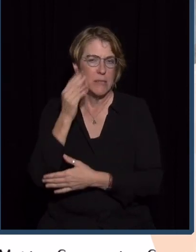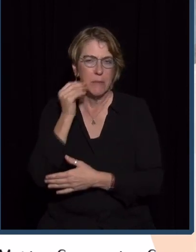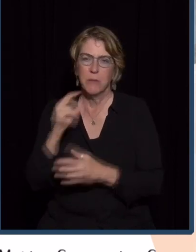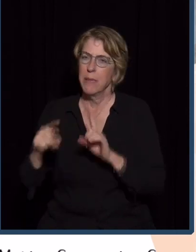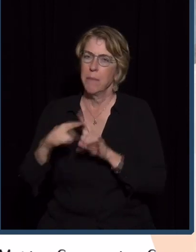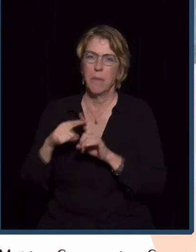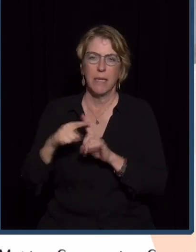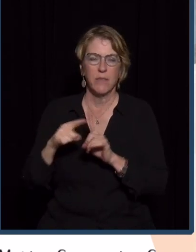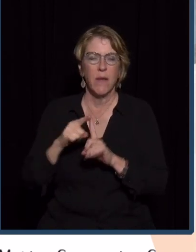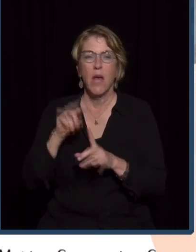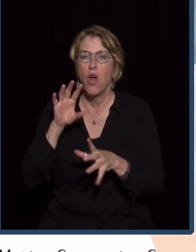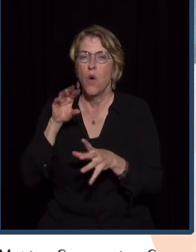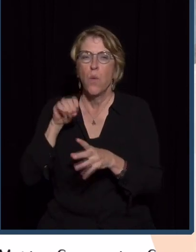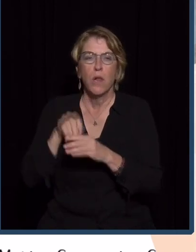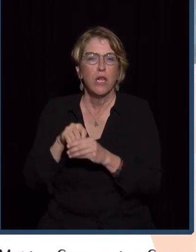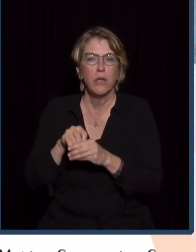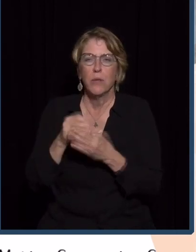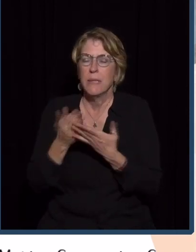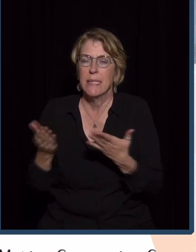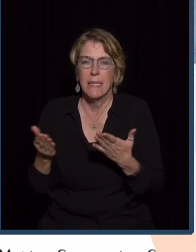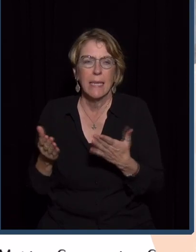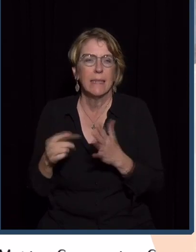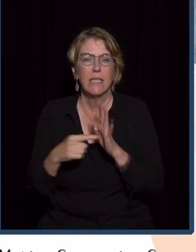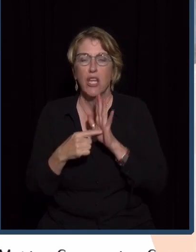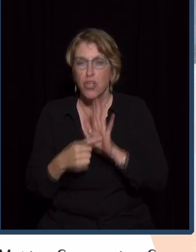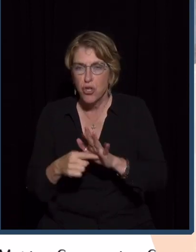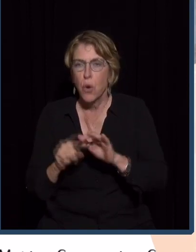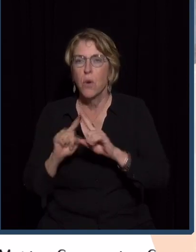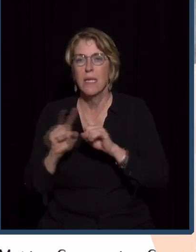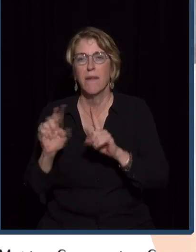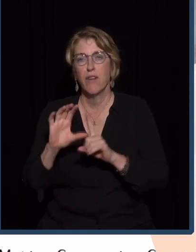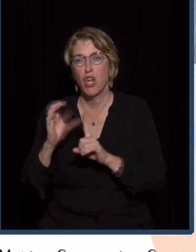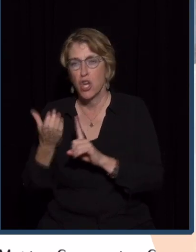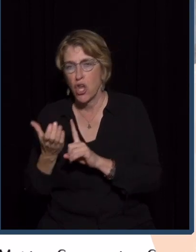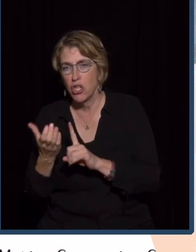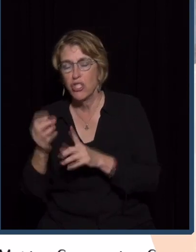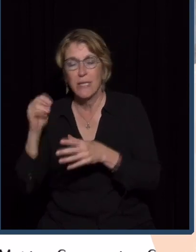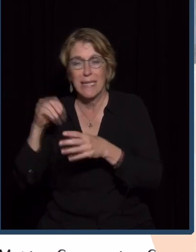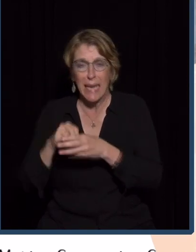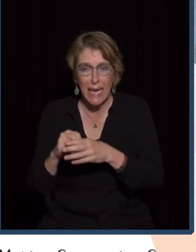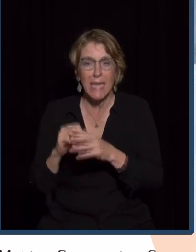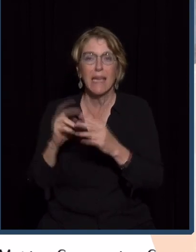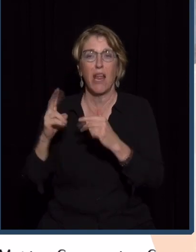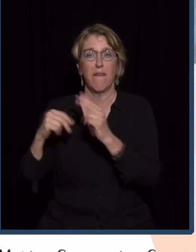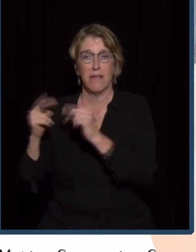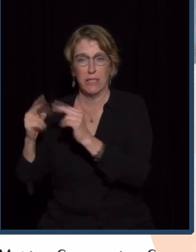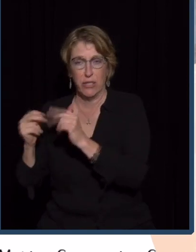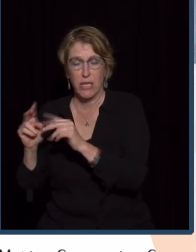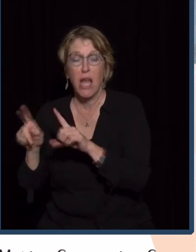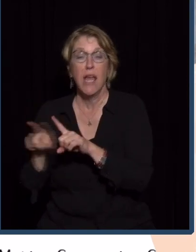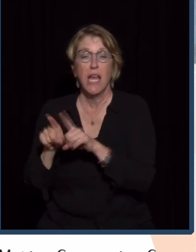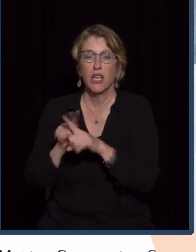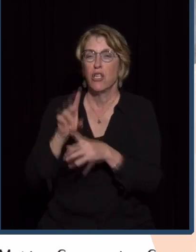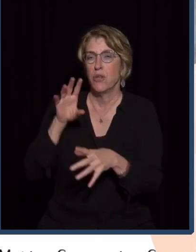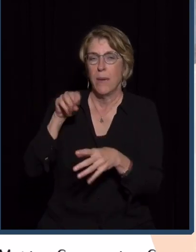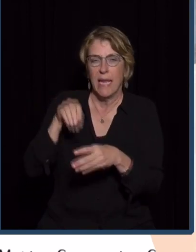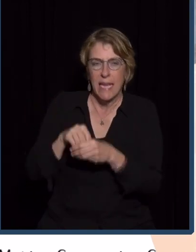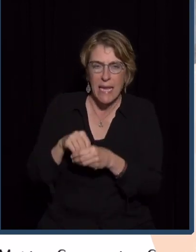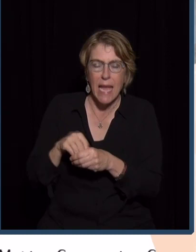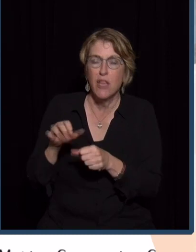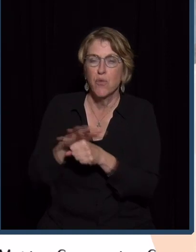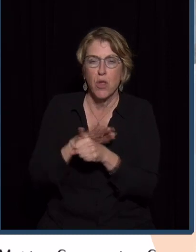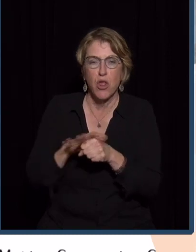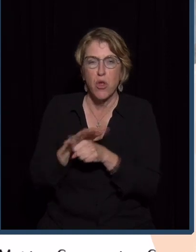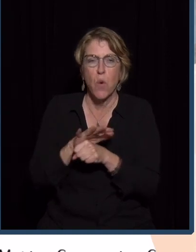by incorporating elements that are more reflective of our different cultures into our facilities and engage with our local community members and groups to